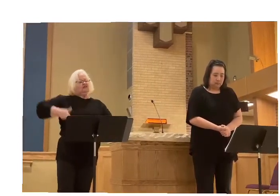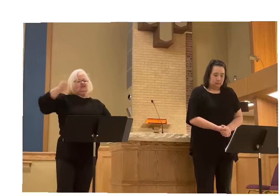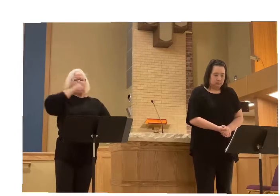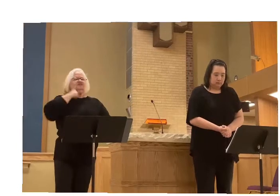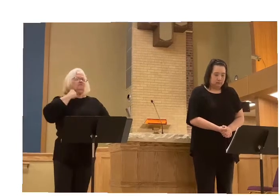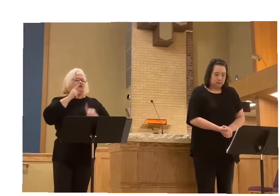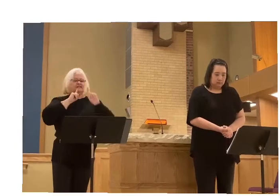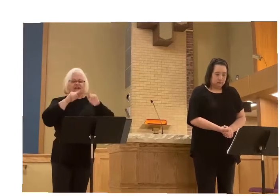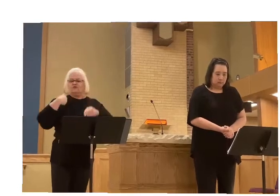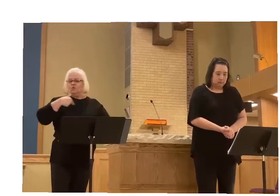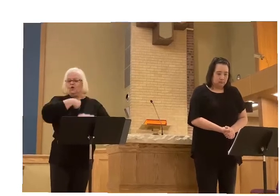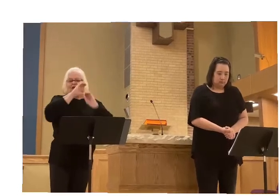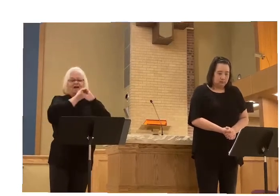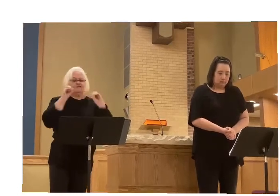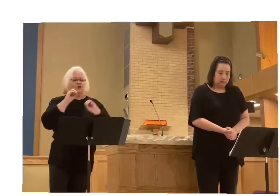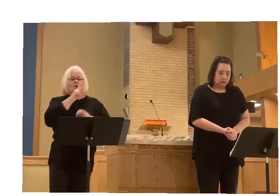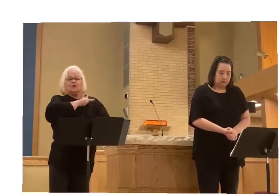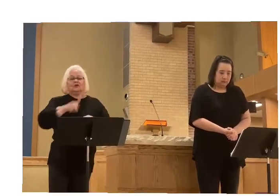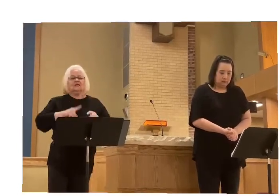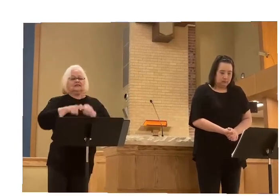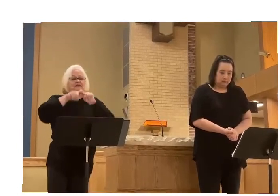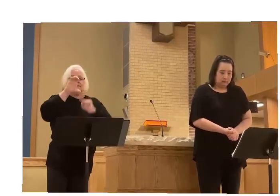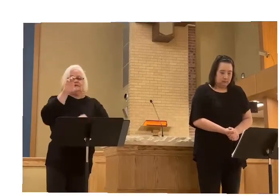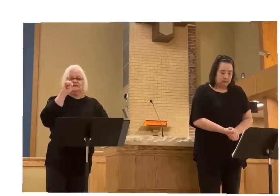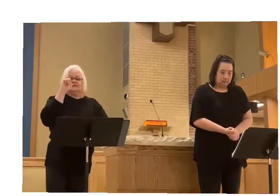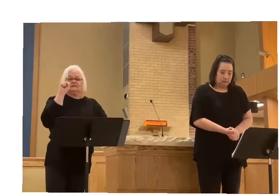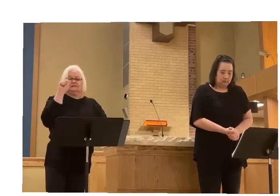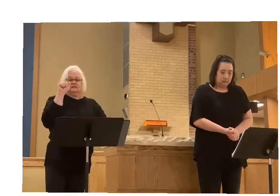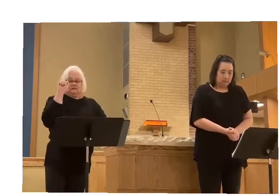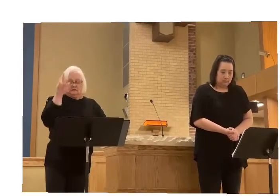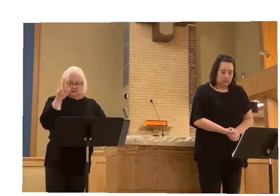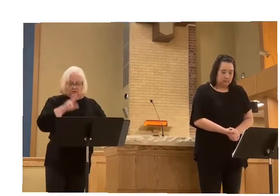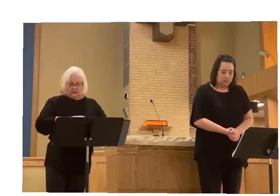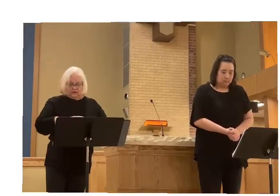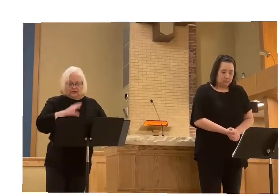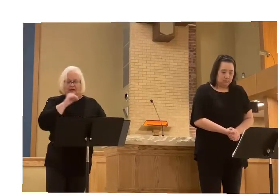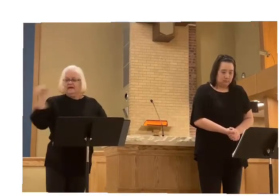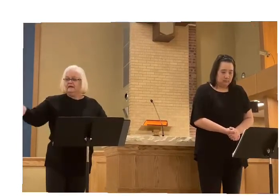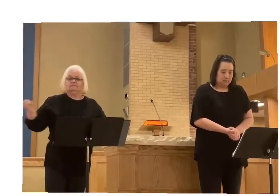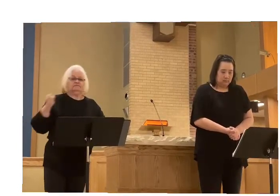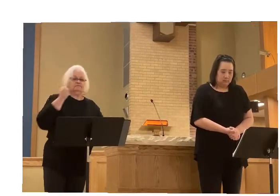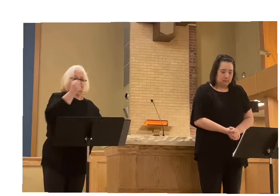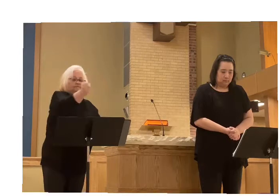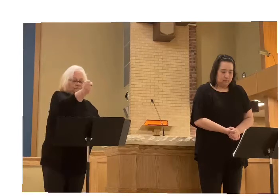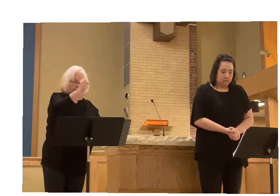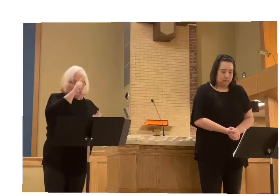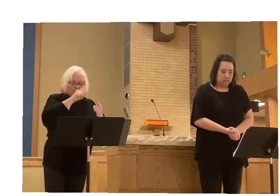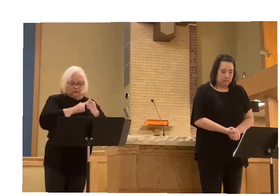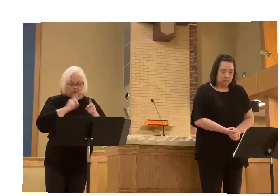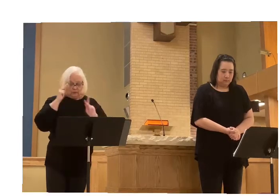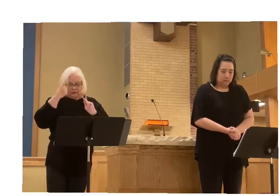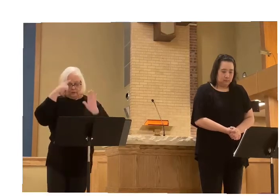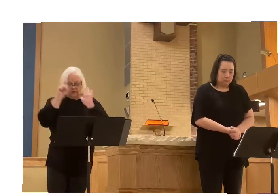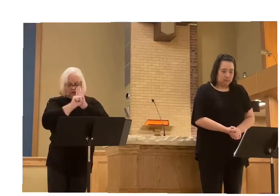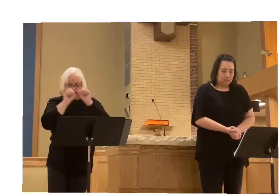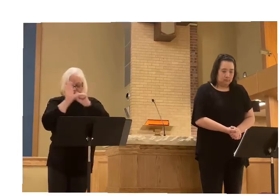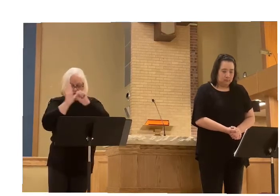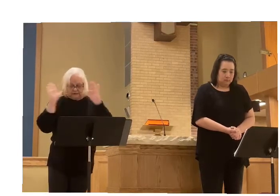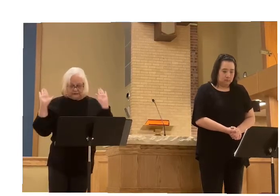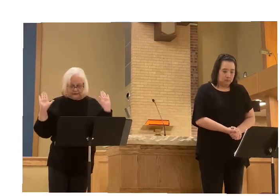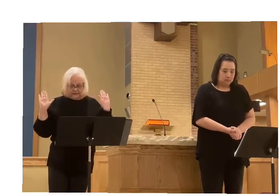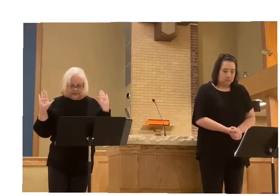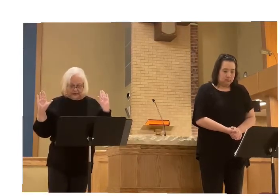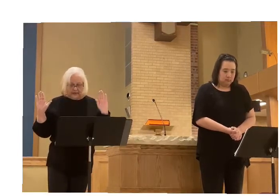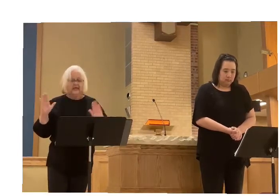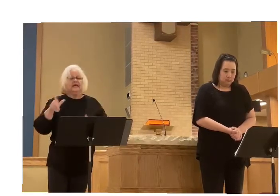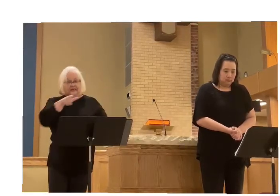answered, "We have no king but Caesar." Then he handed him over to them to be crucified. And so